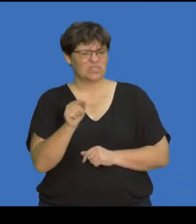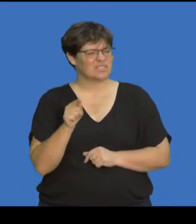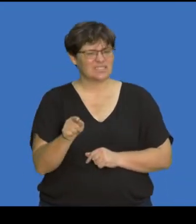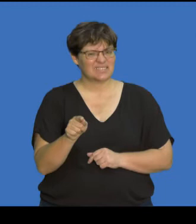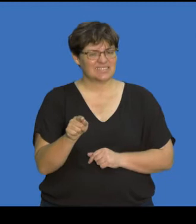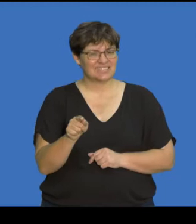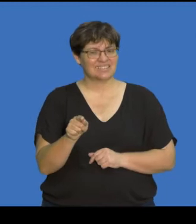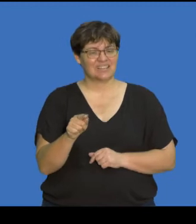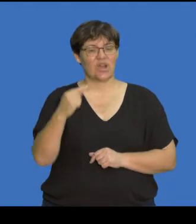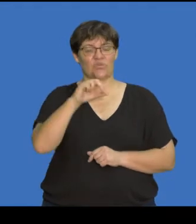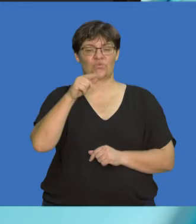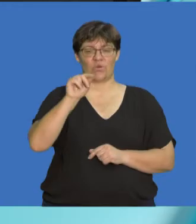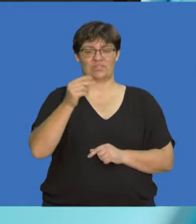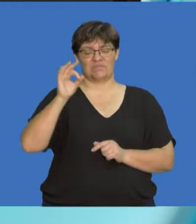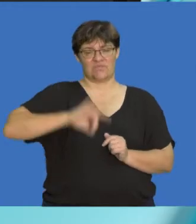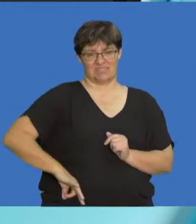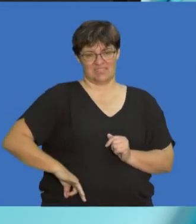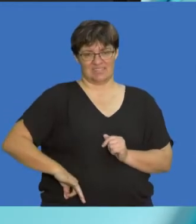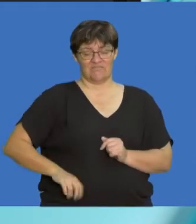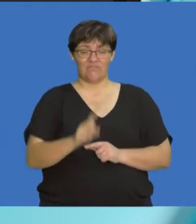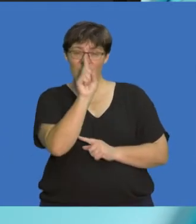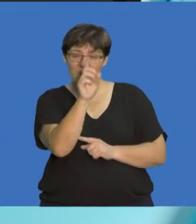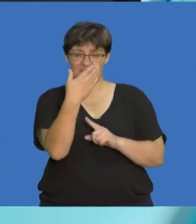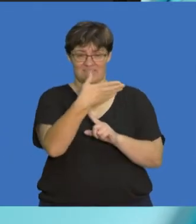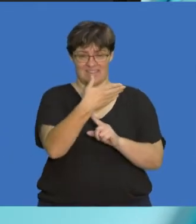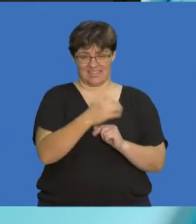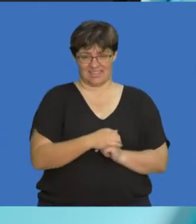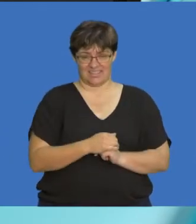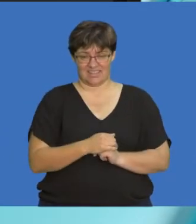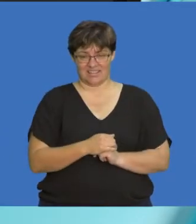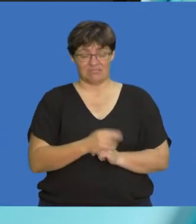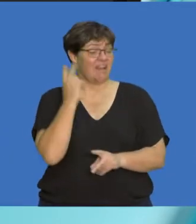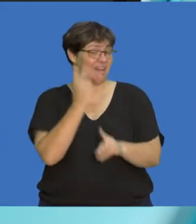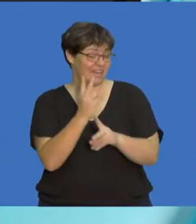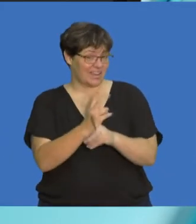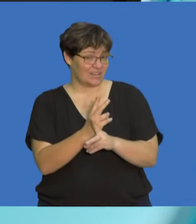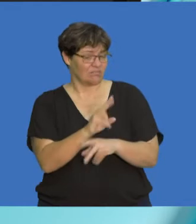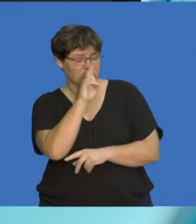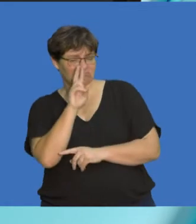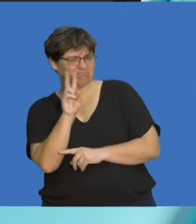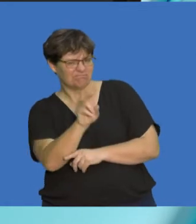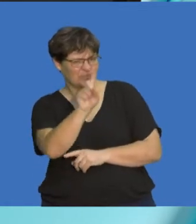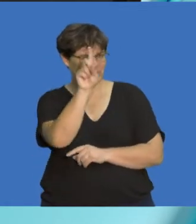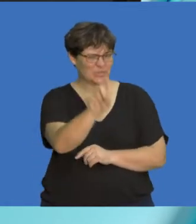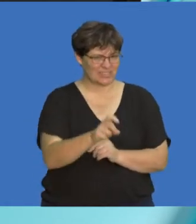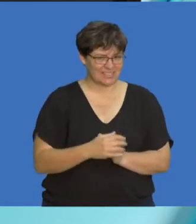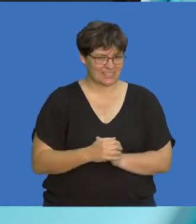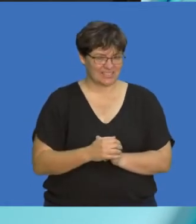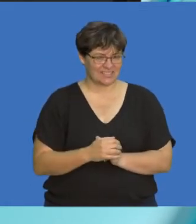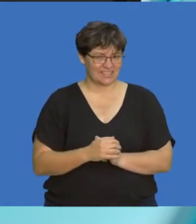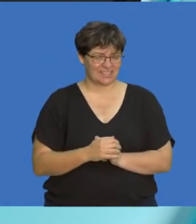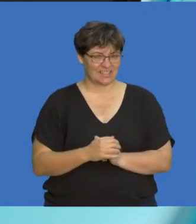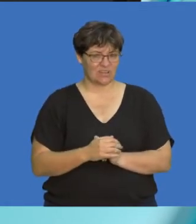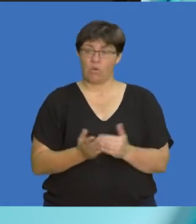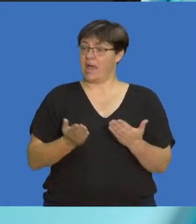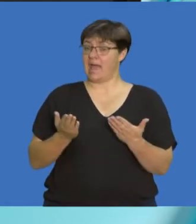the gross profit that you've made per flag. Once again, look at this question. You are not